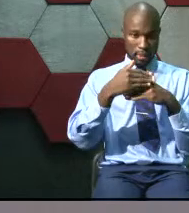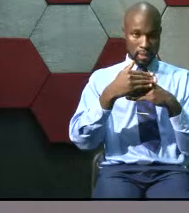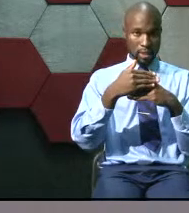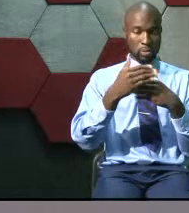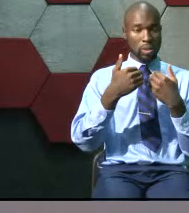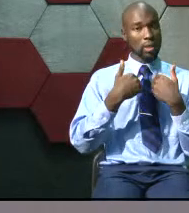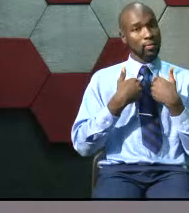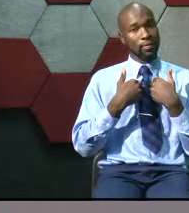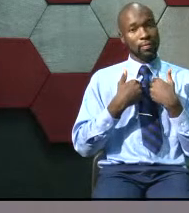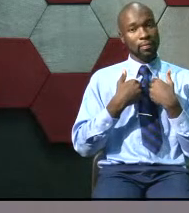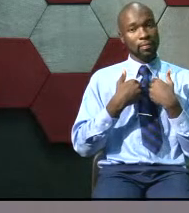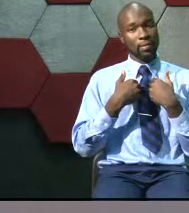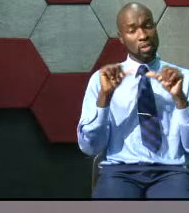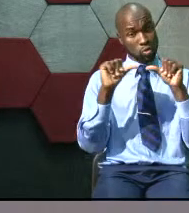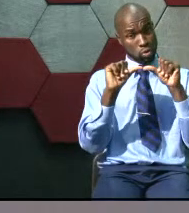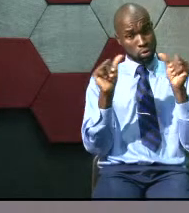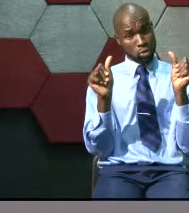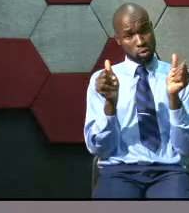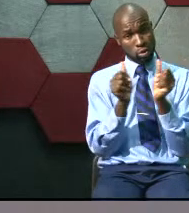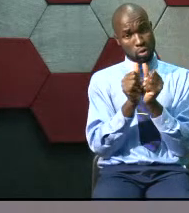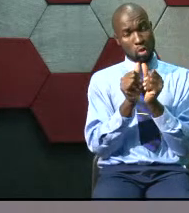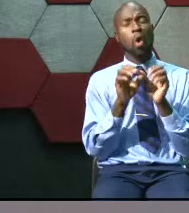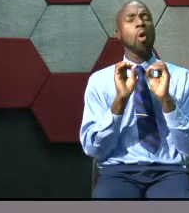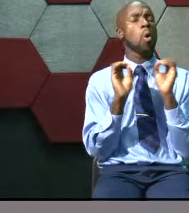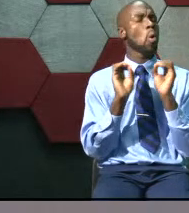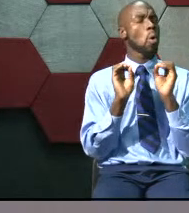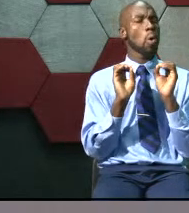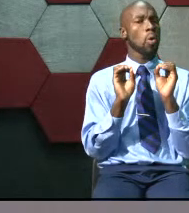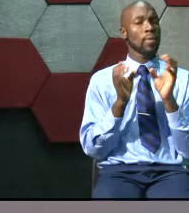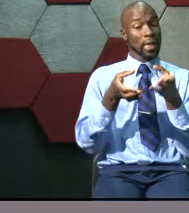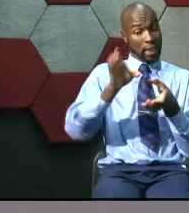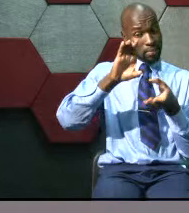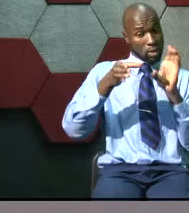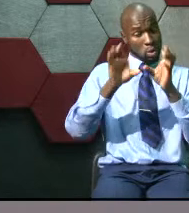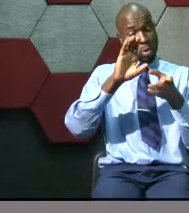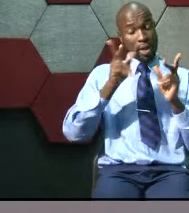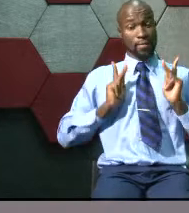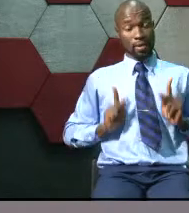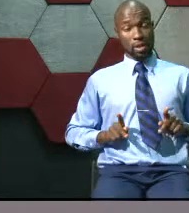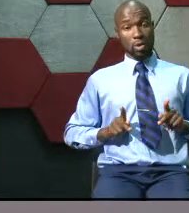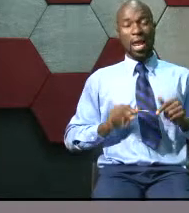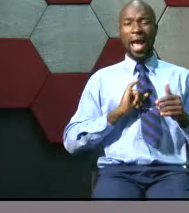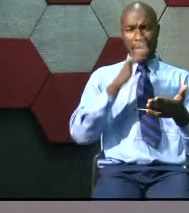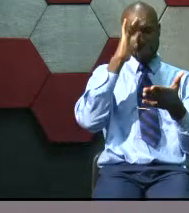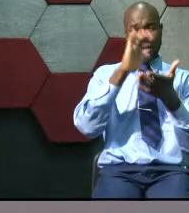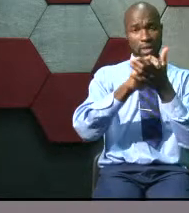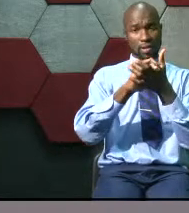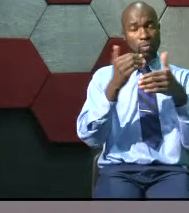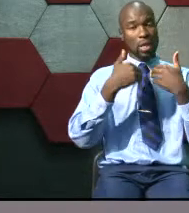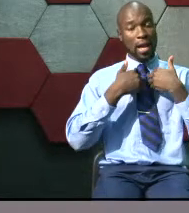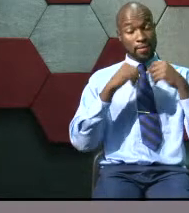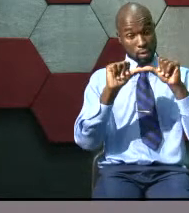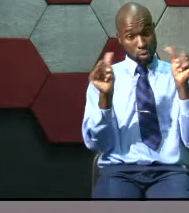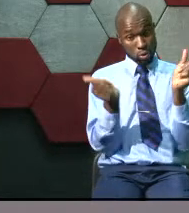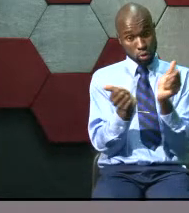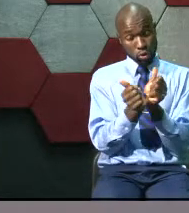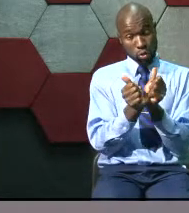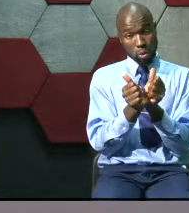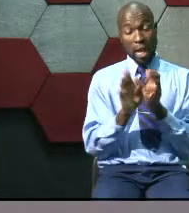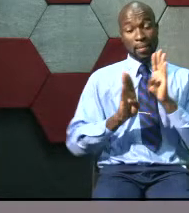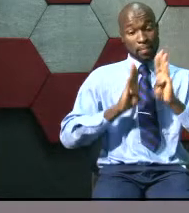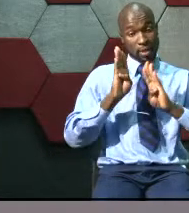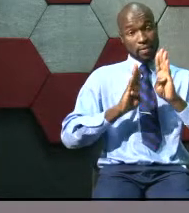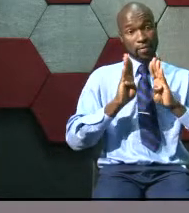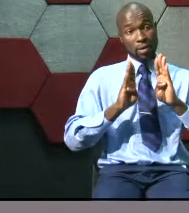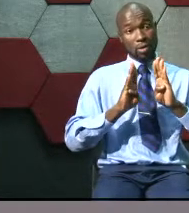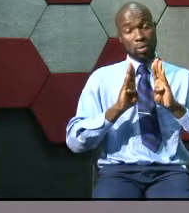have the social. Chemical and physical. It's a social. I believe we have the social and behavioral